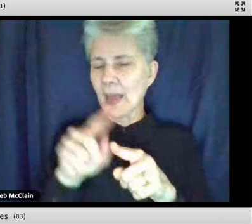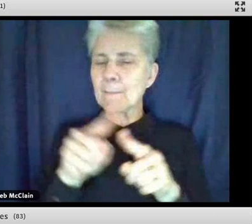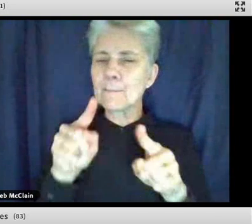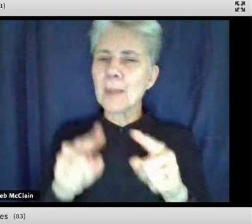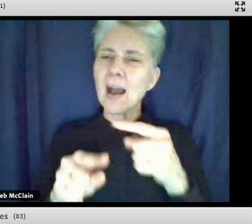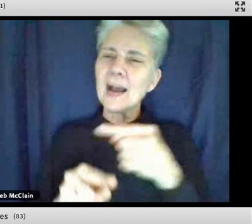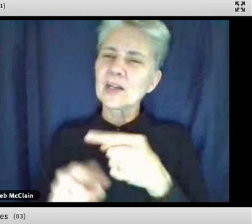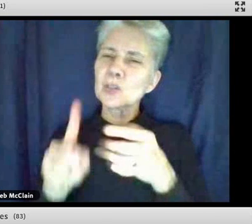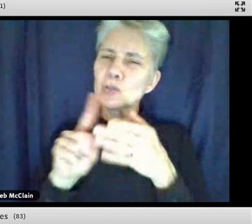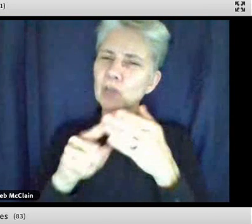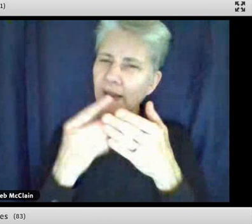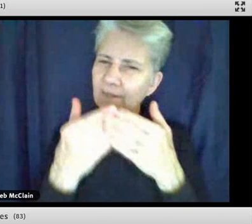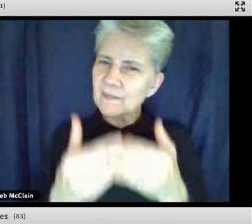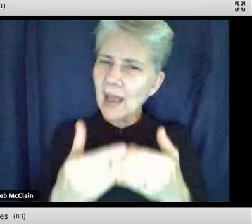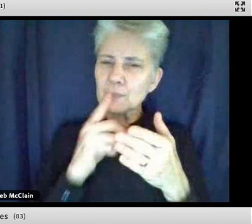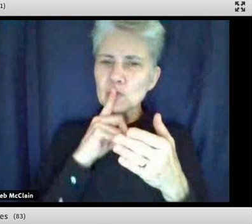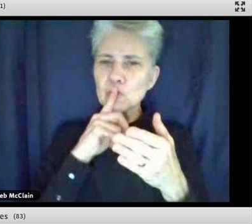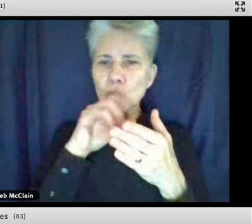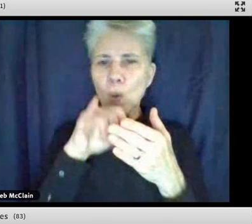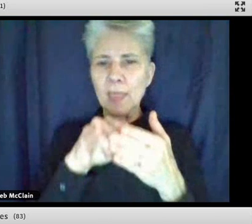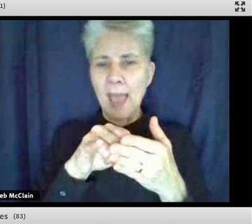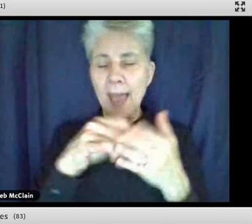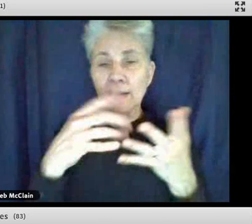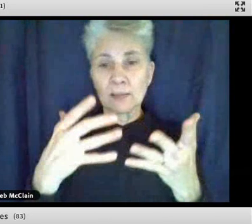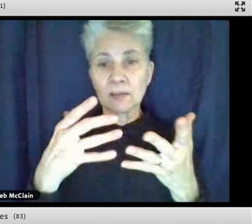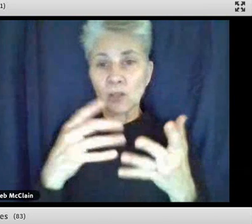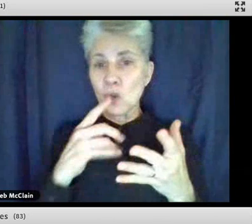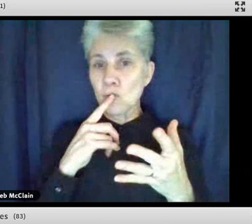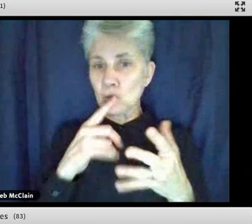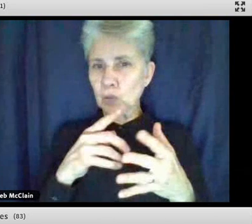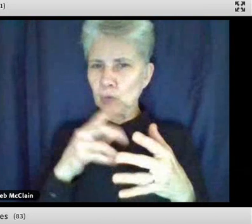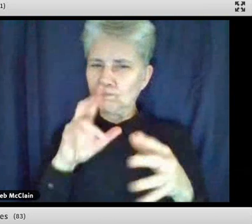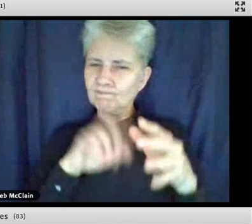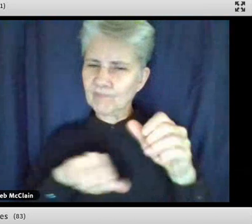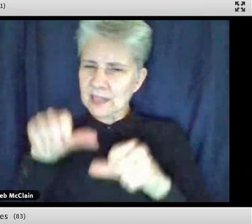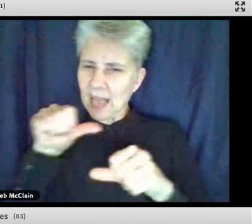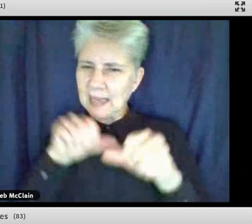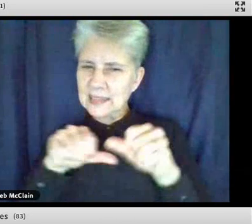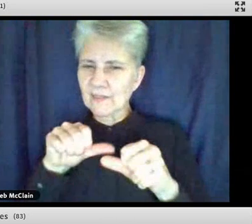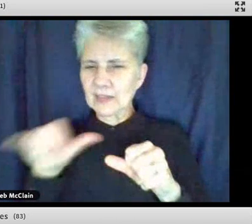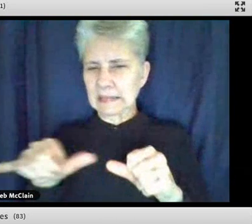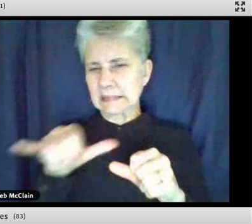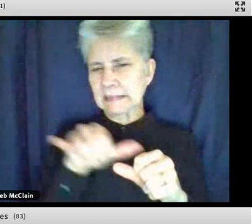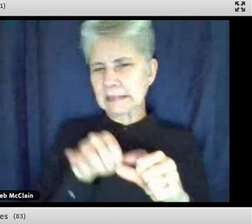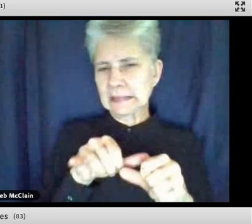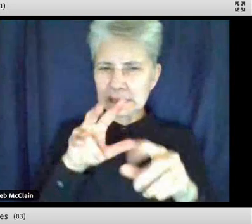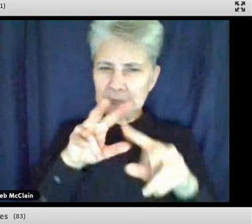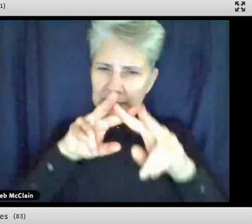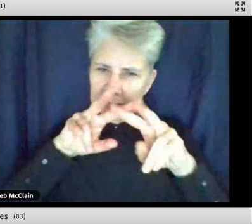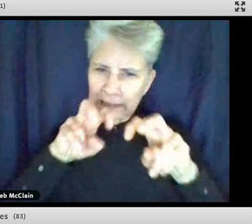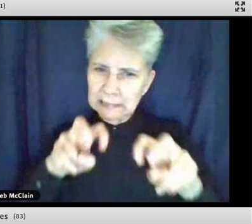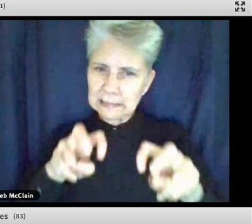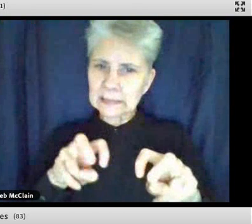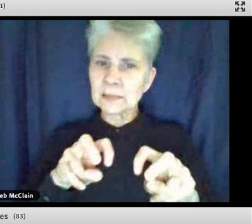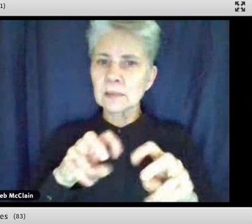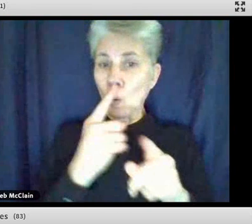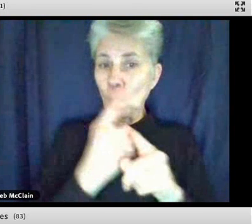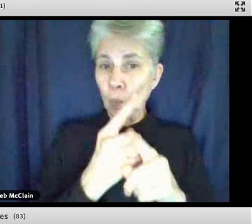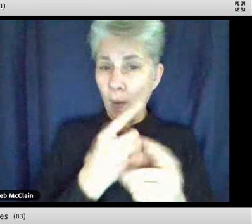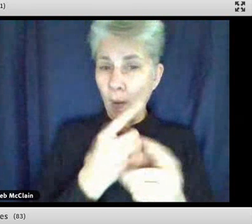You're making sure that you take a scientific-like approach to getting the facts and the right facts. And so we do that every day